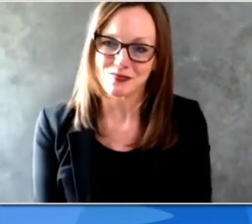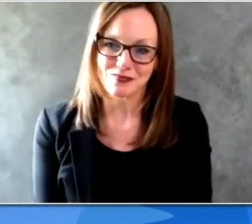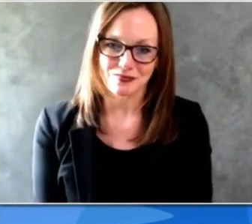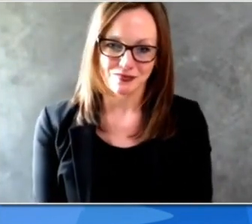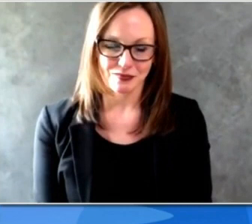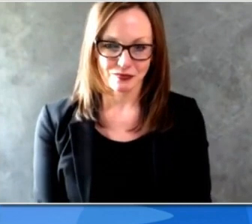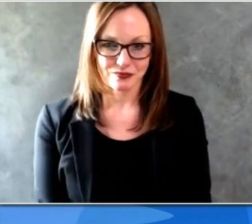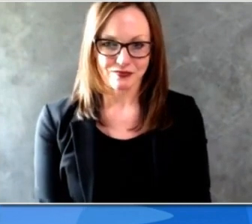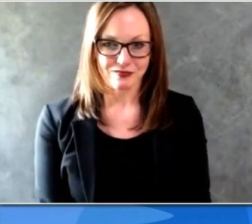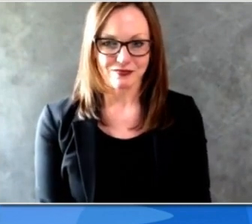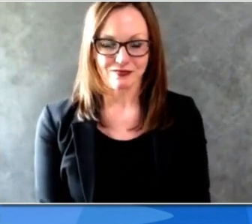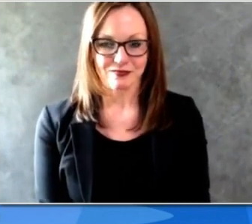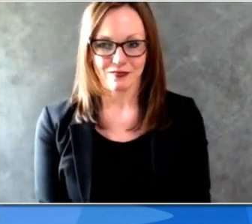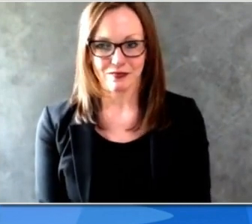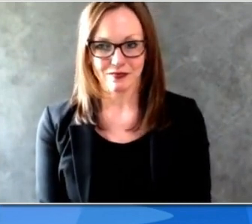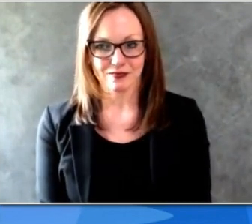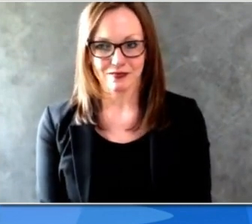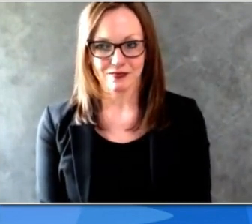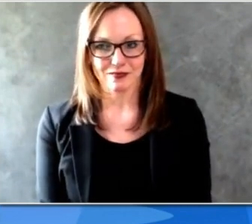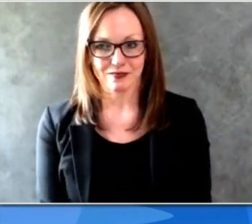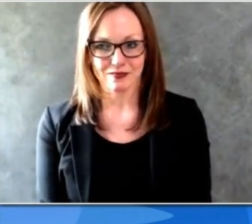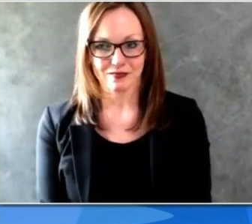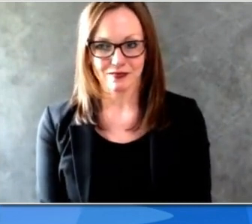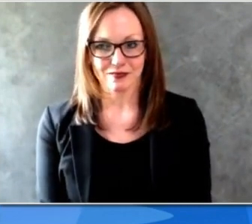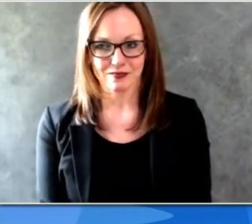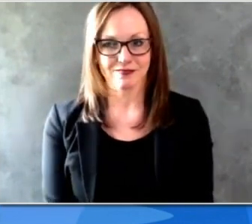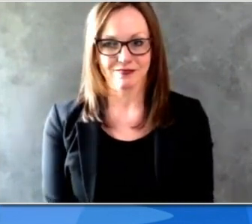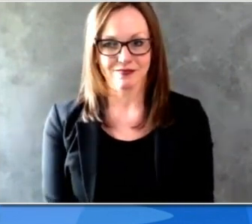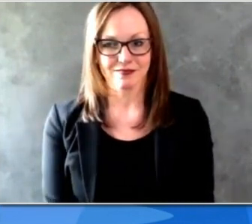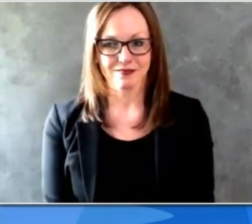Again, Sean Kirkby from Wisconsin Health News.